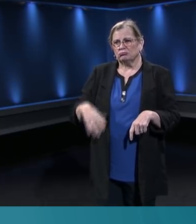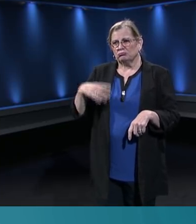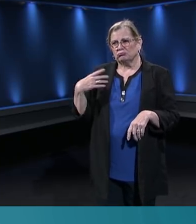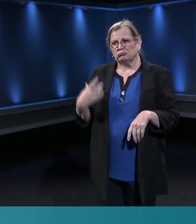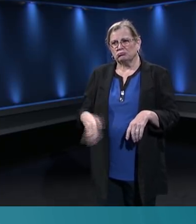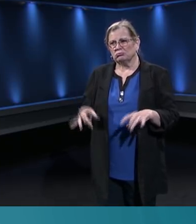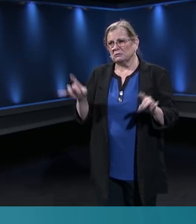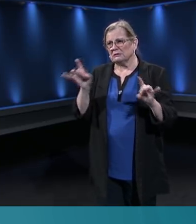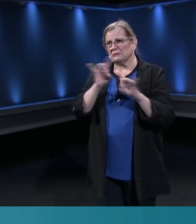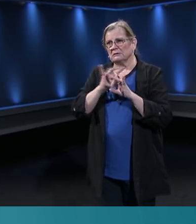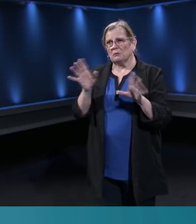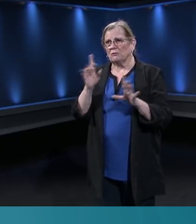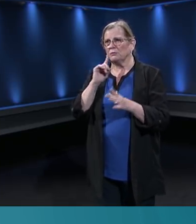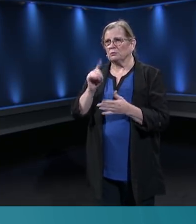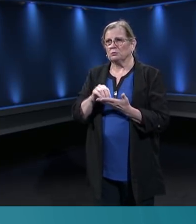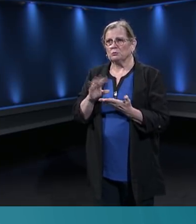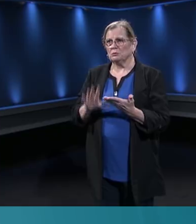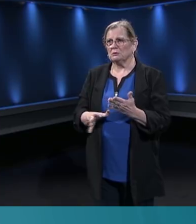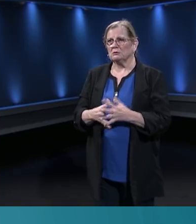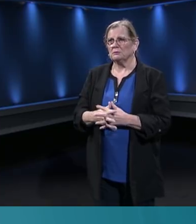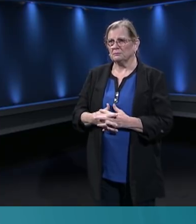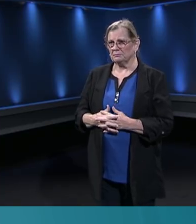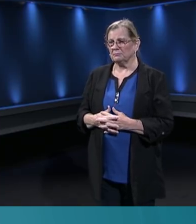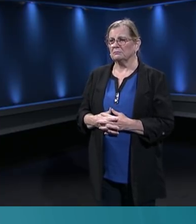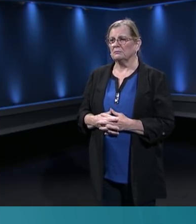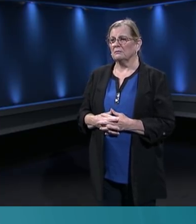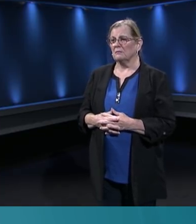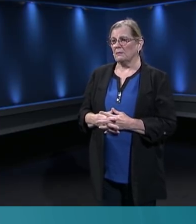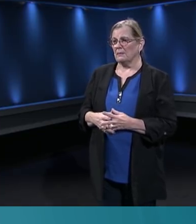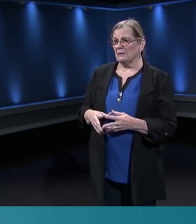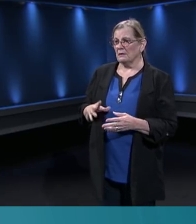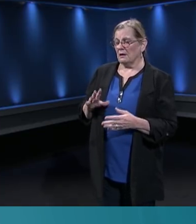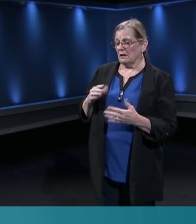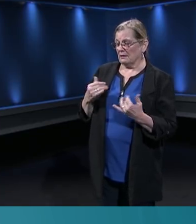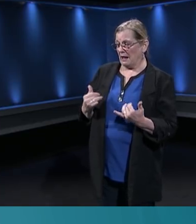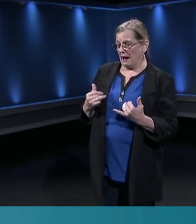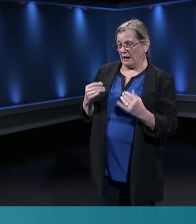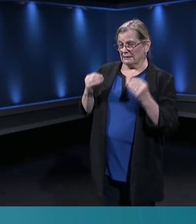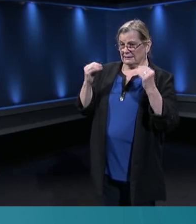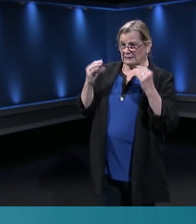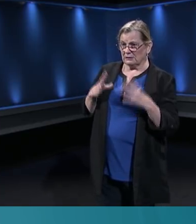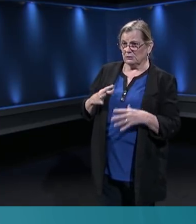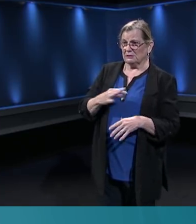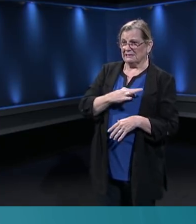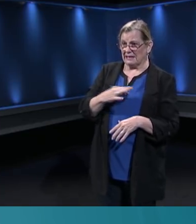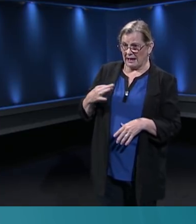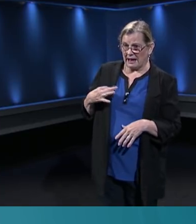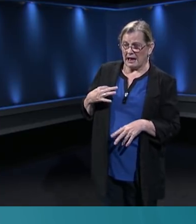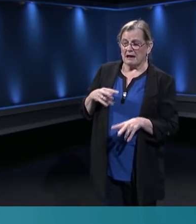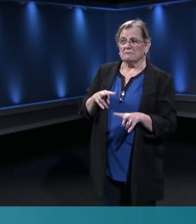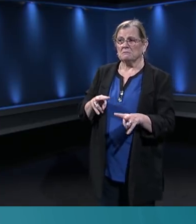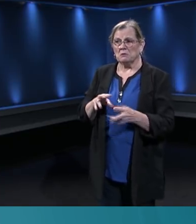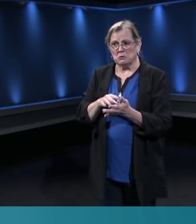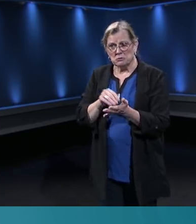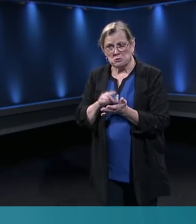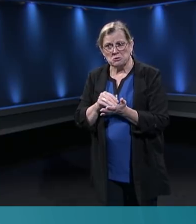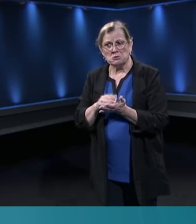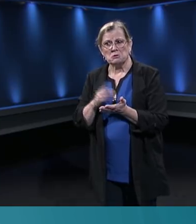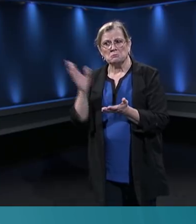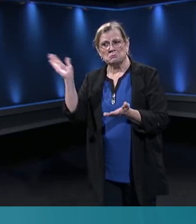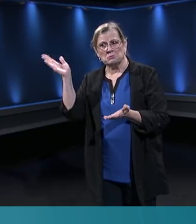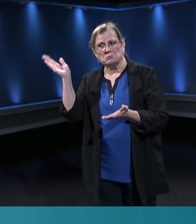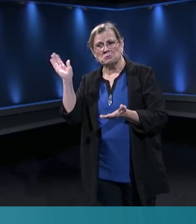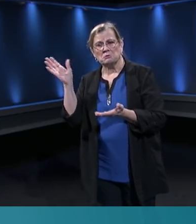we're really hoping that our staff will take the information that they're learning in these new